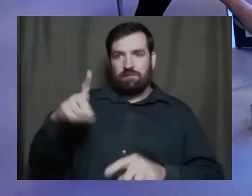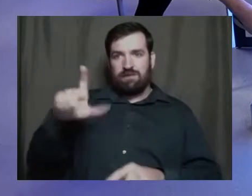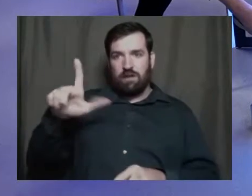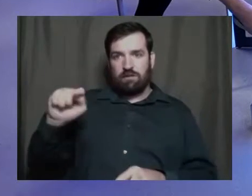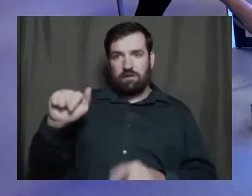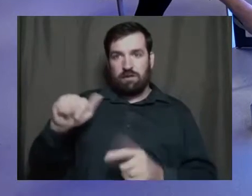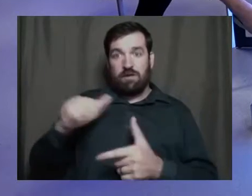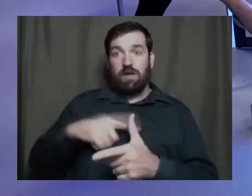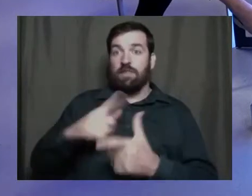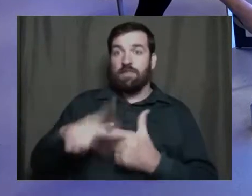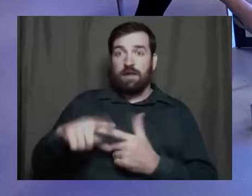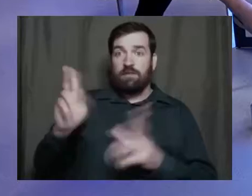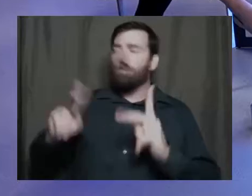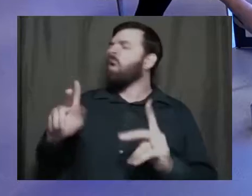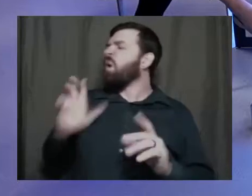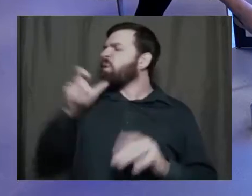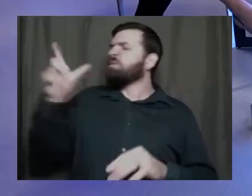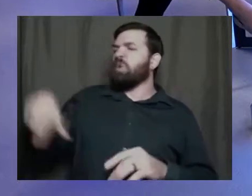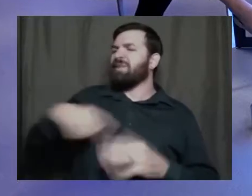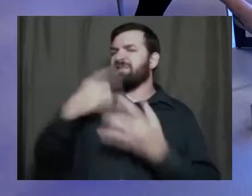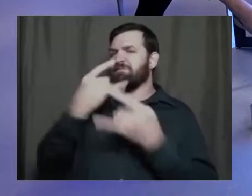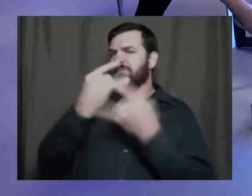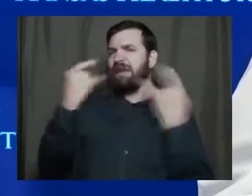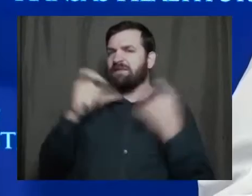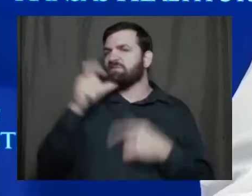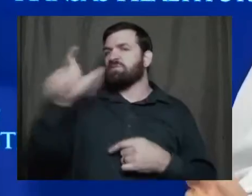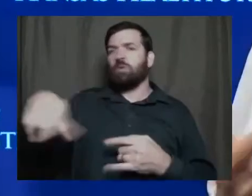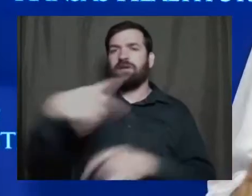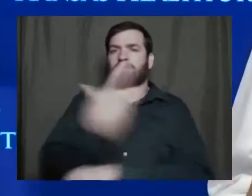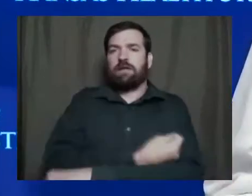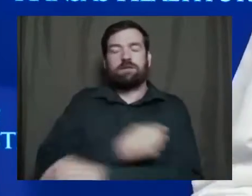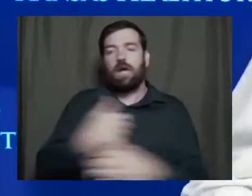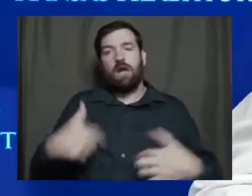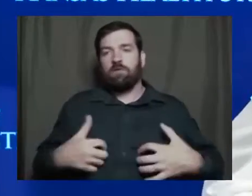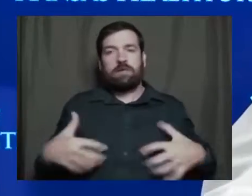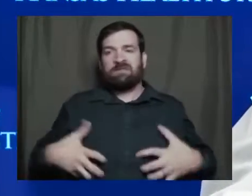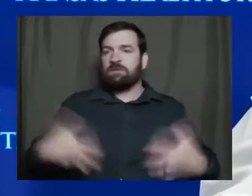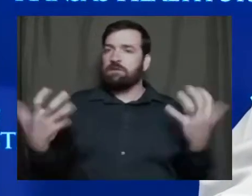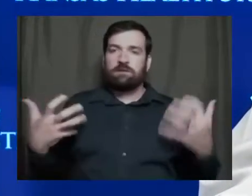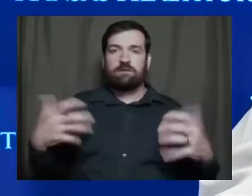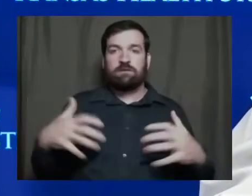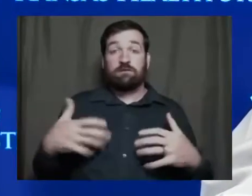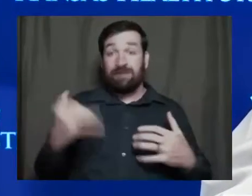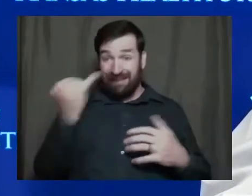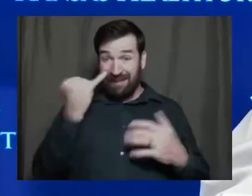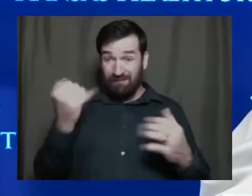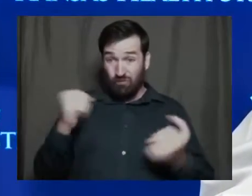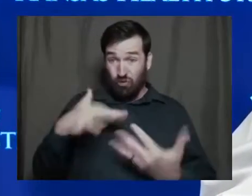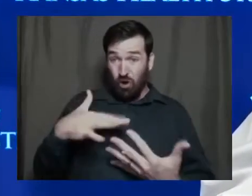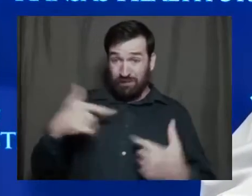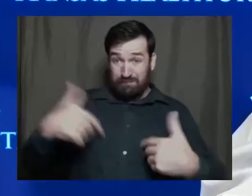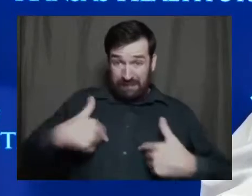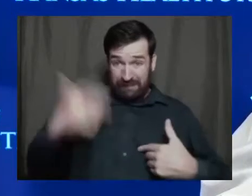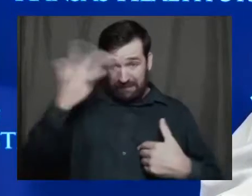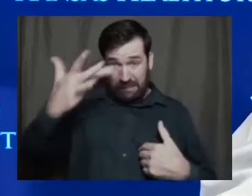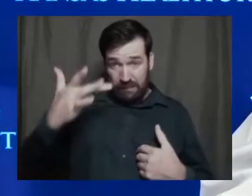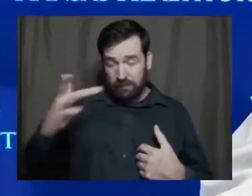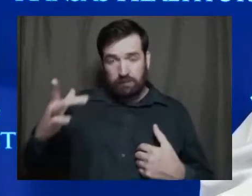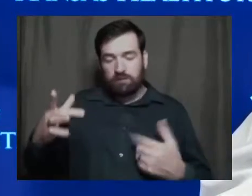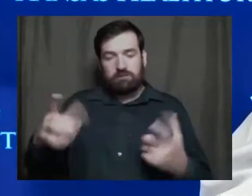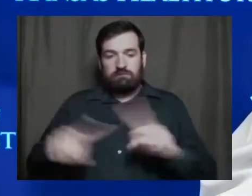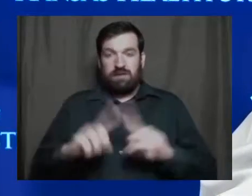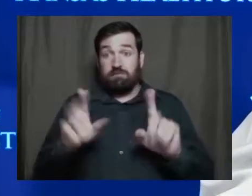don't need to wear a mask and they don't need to get vaccinated. I would be so angry. It's one thing if you make me sick, don't make my kids sick. Backward